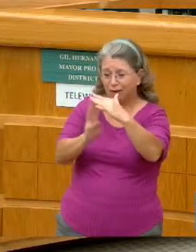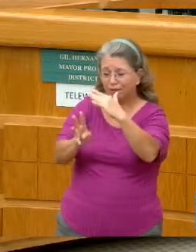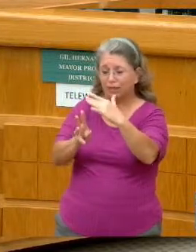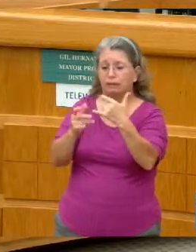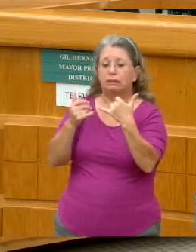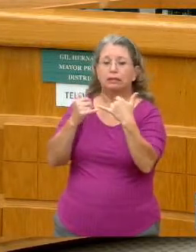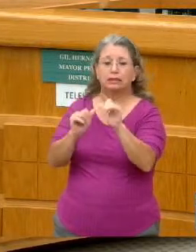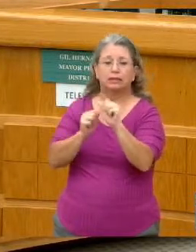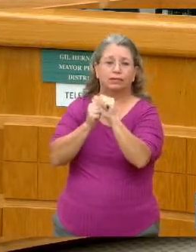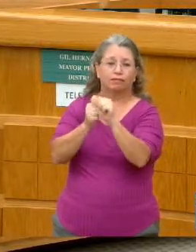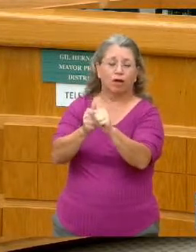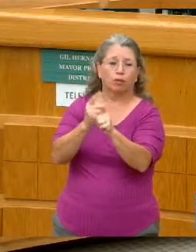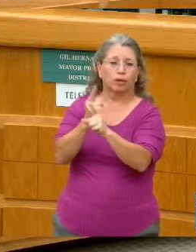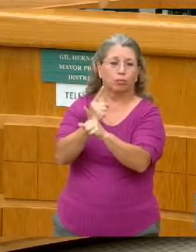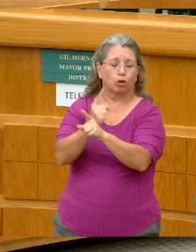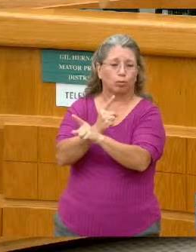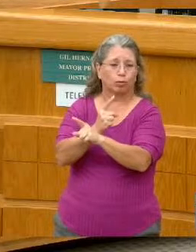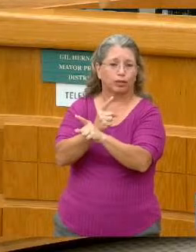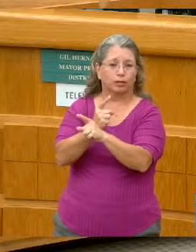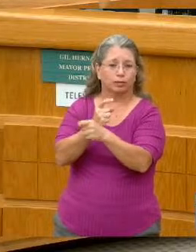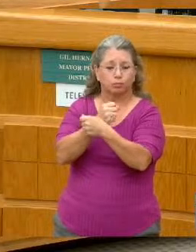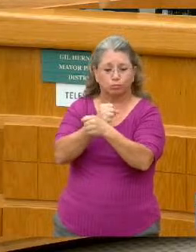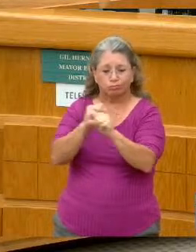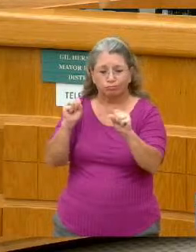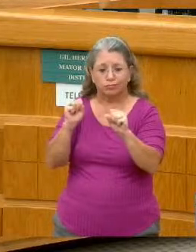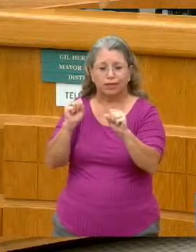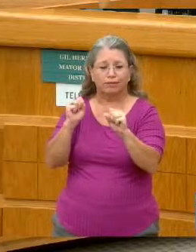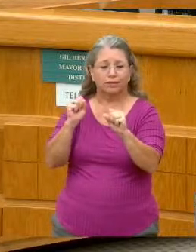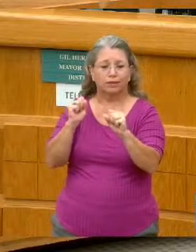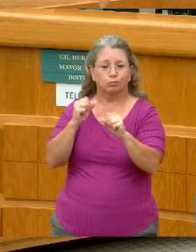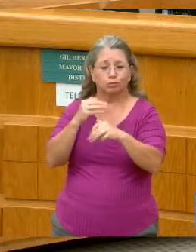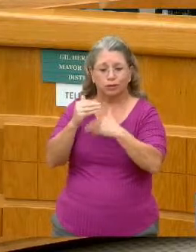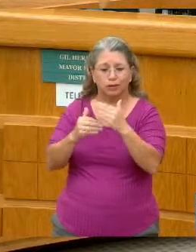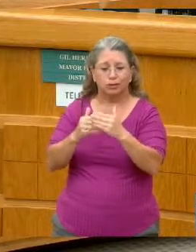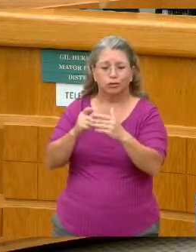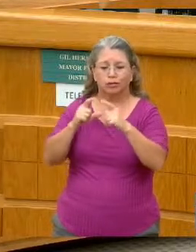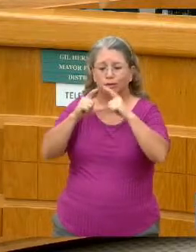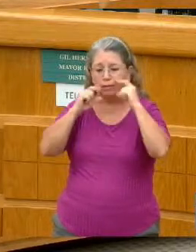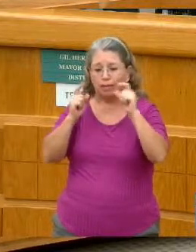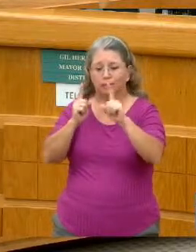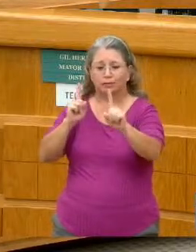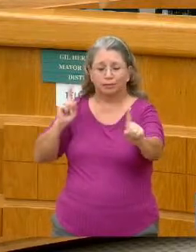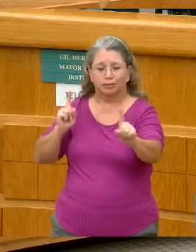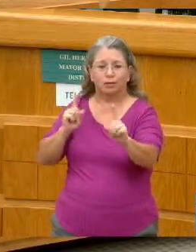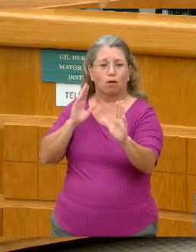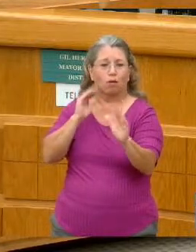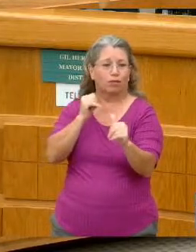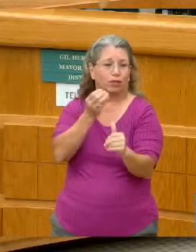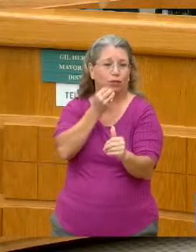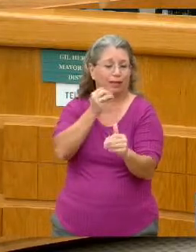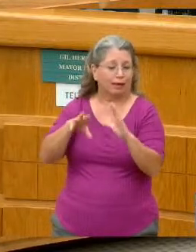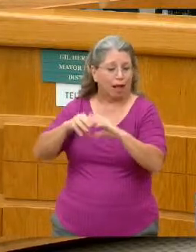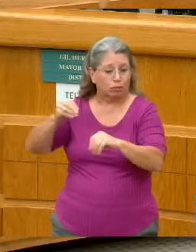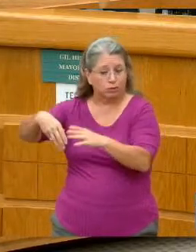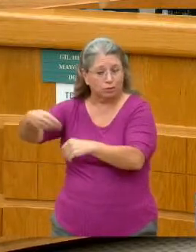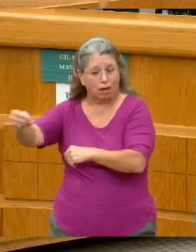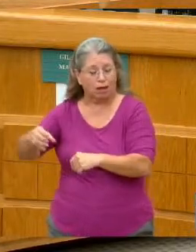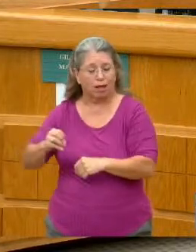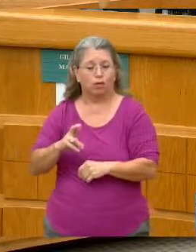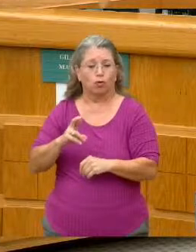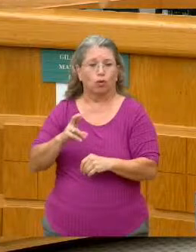very difficult to do that in a restaurant when you're eating, so hopefully you're outside or you're really far away from the other people that are in the